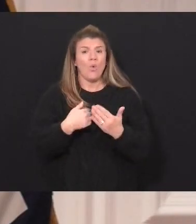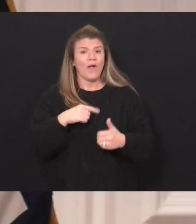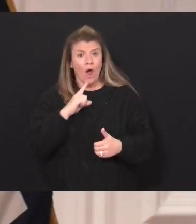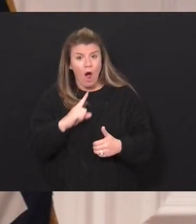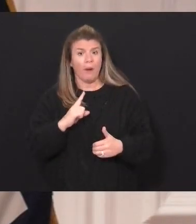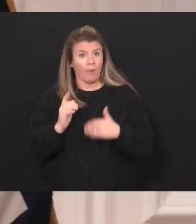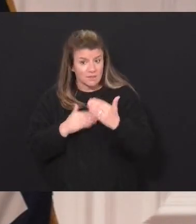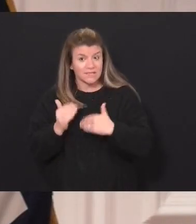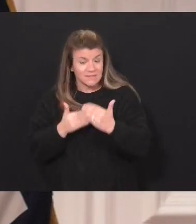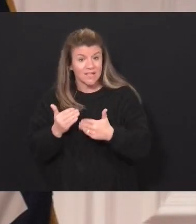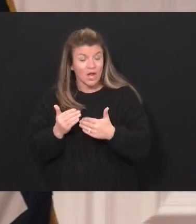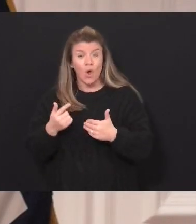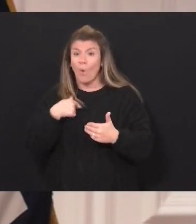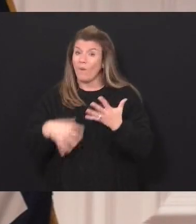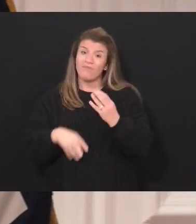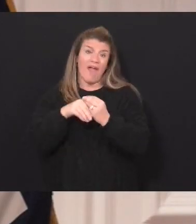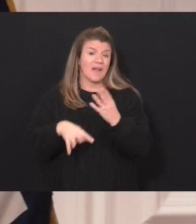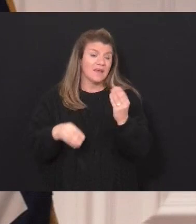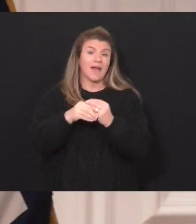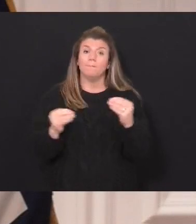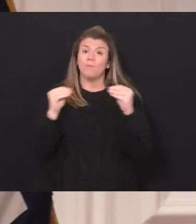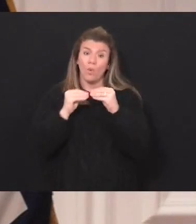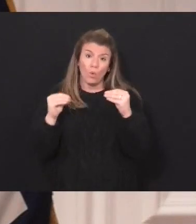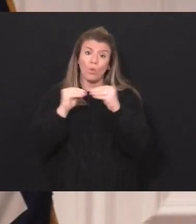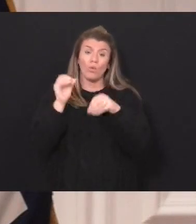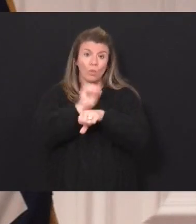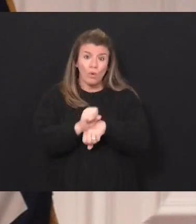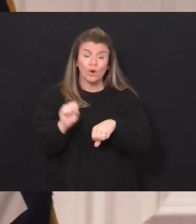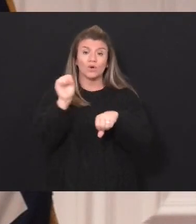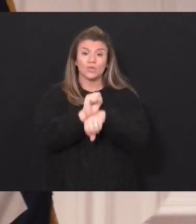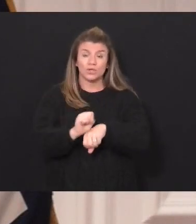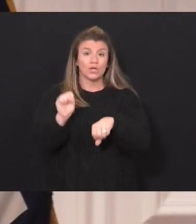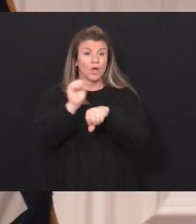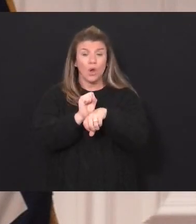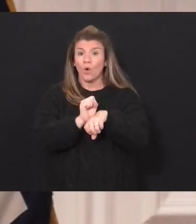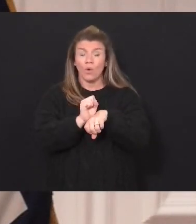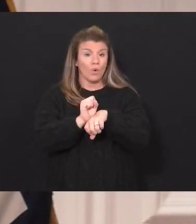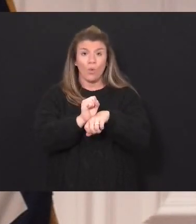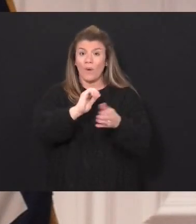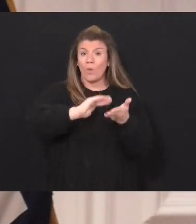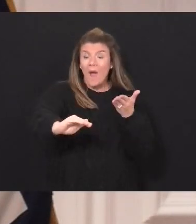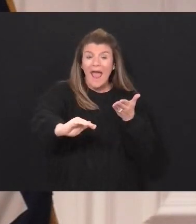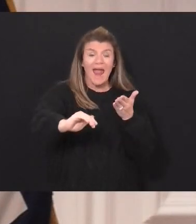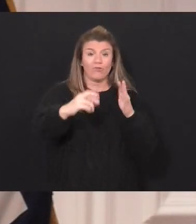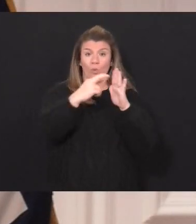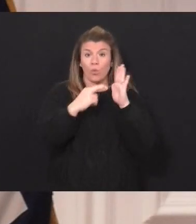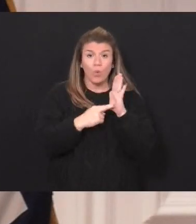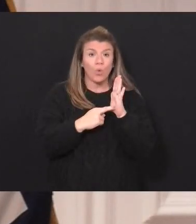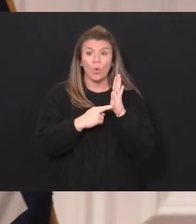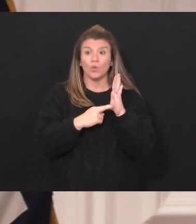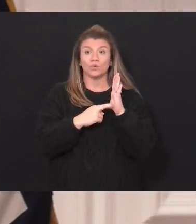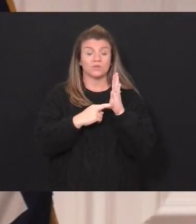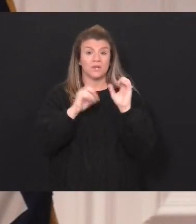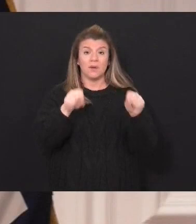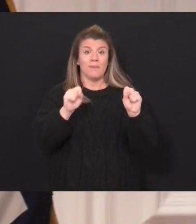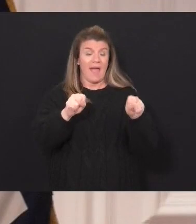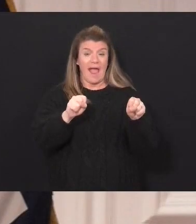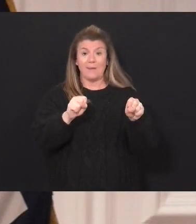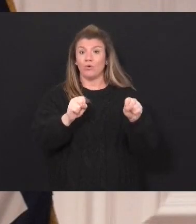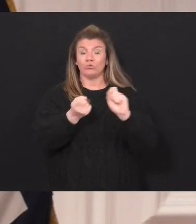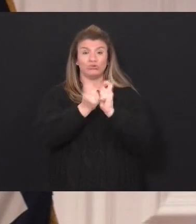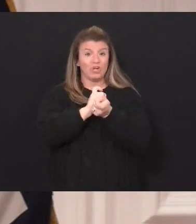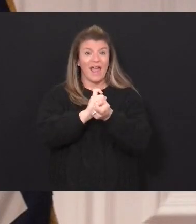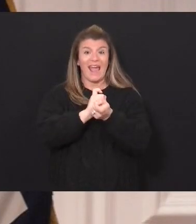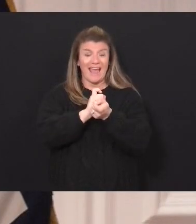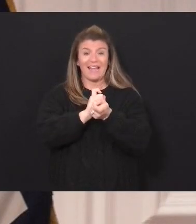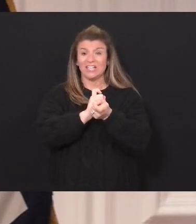We've absolutely added all kinds more people. We've dropped many of the regulations to be able to